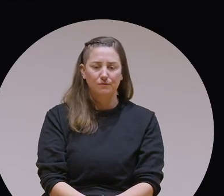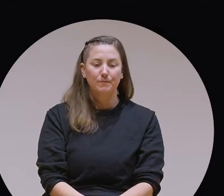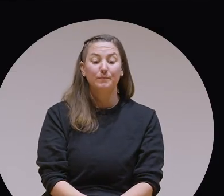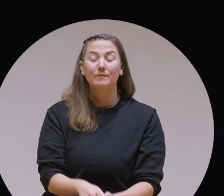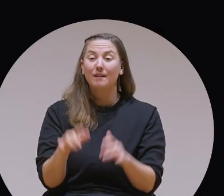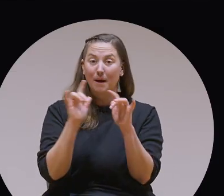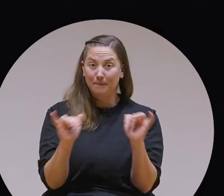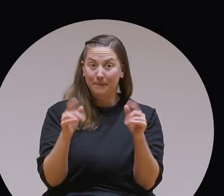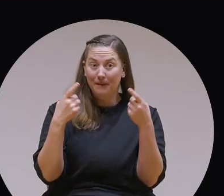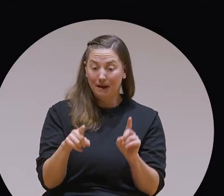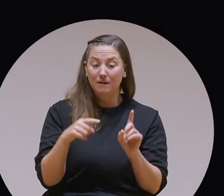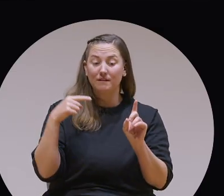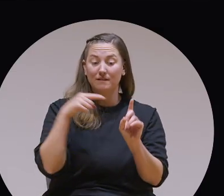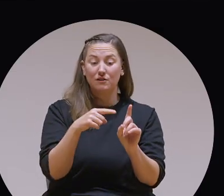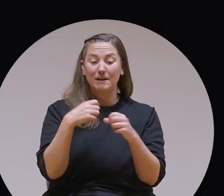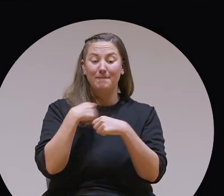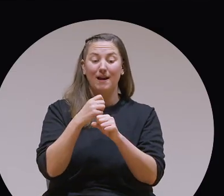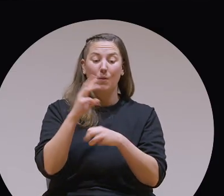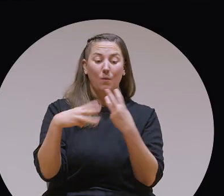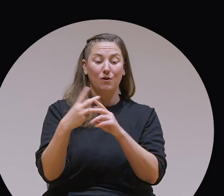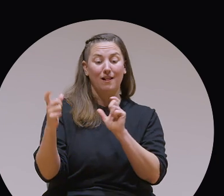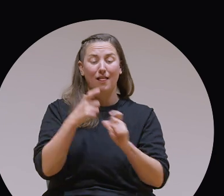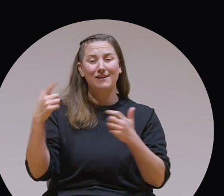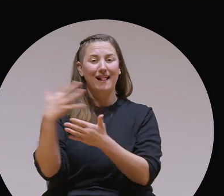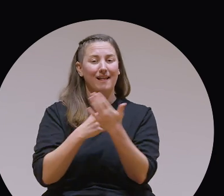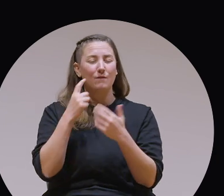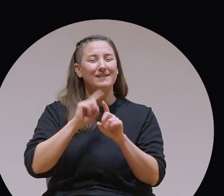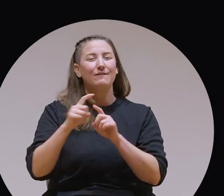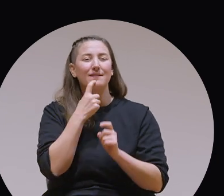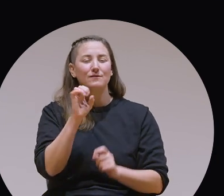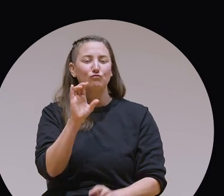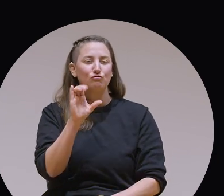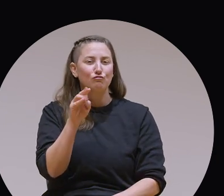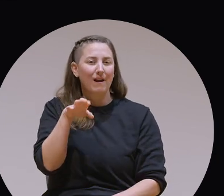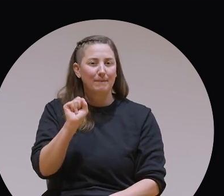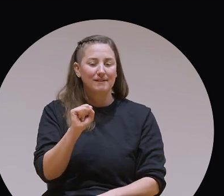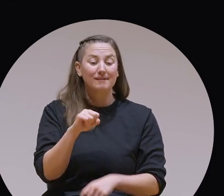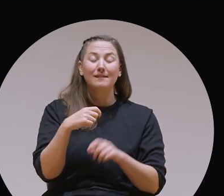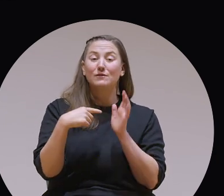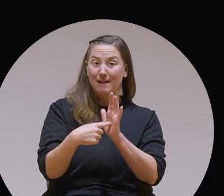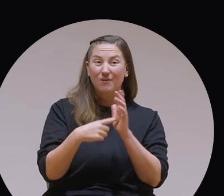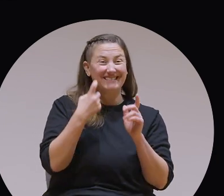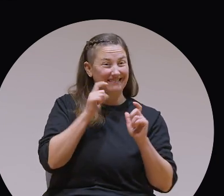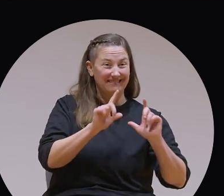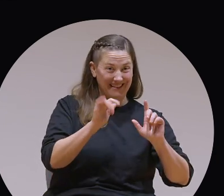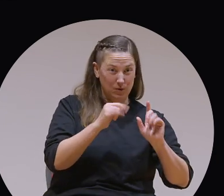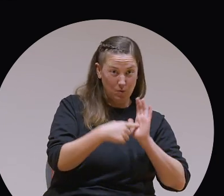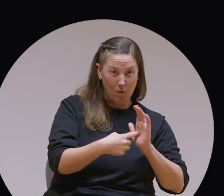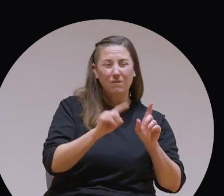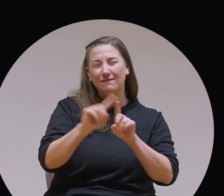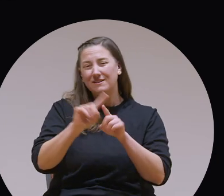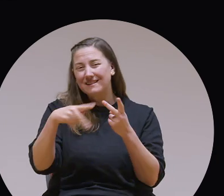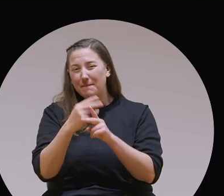At the same time, she made probably the world's largest ever collection of ceramics, including Dr. Wall Worcester and